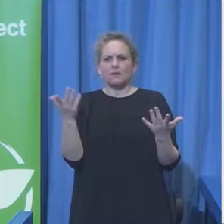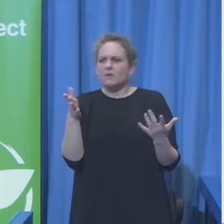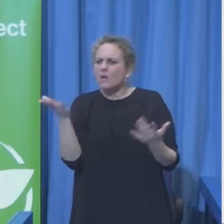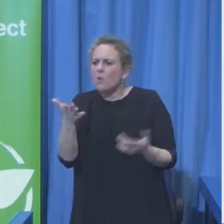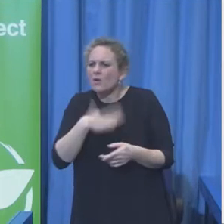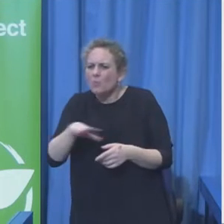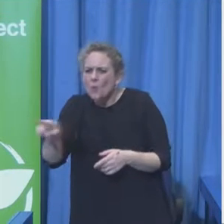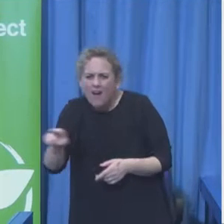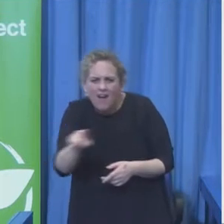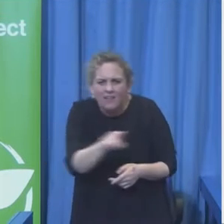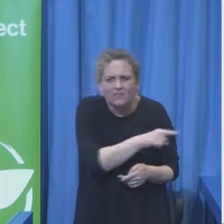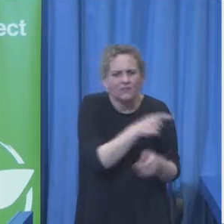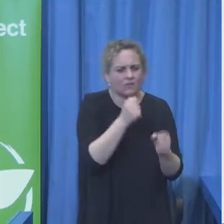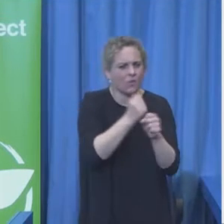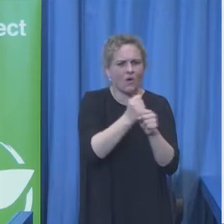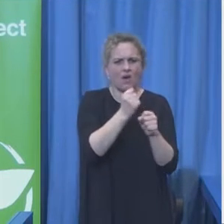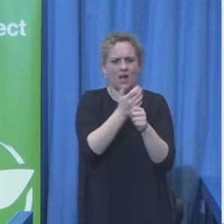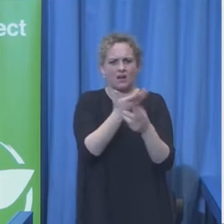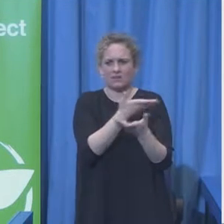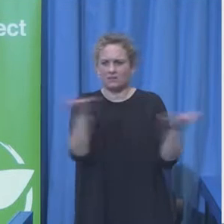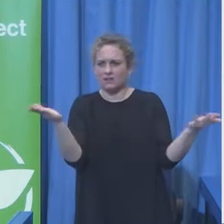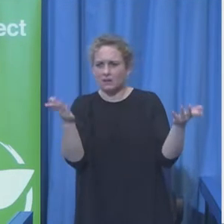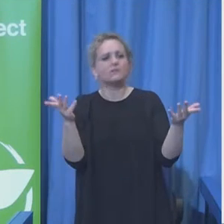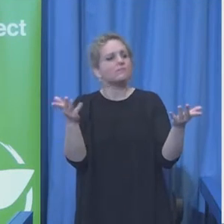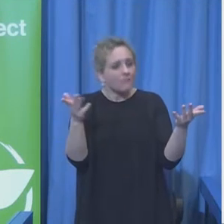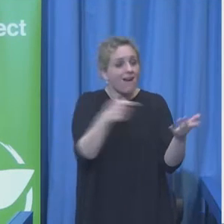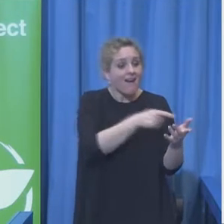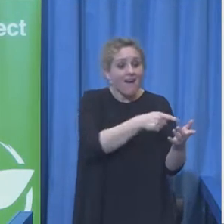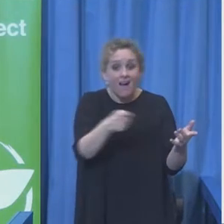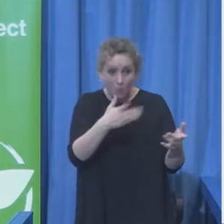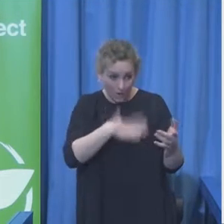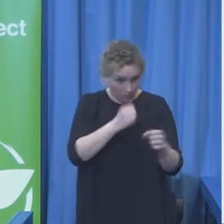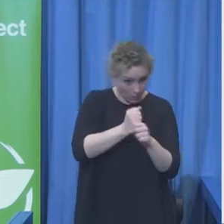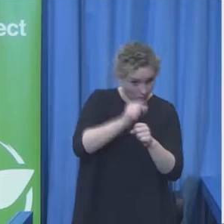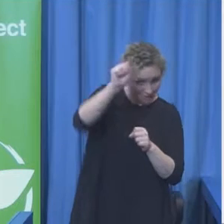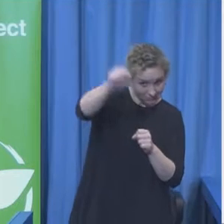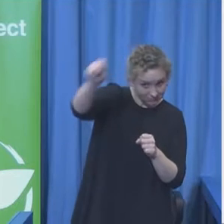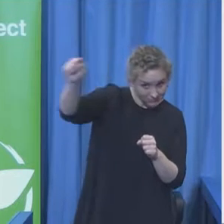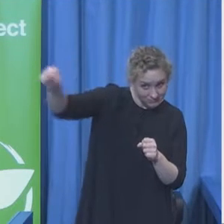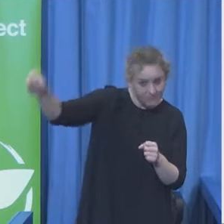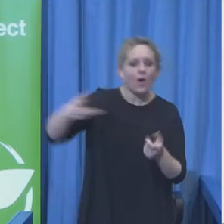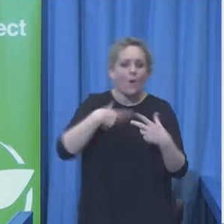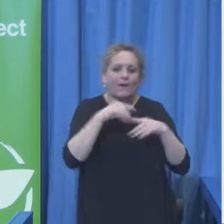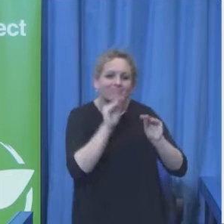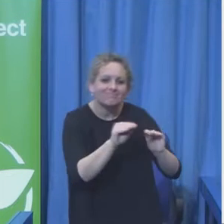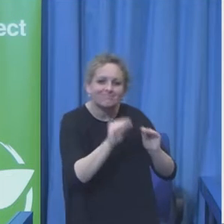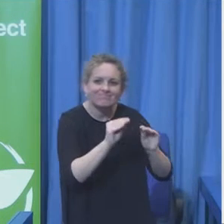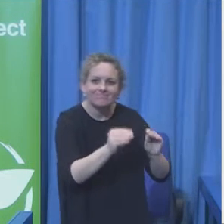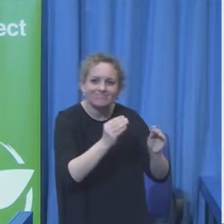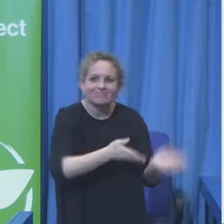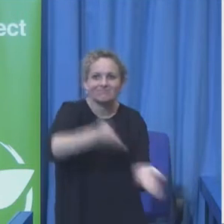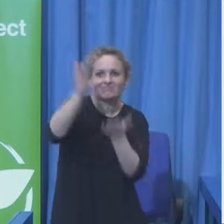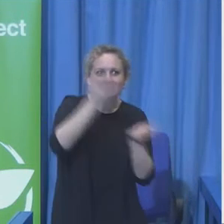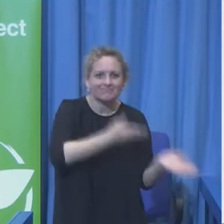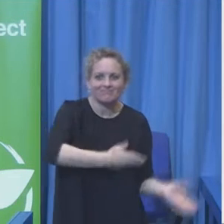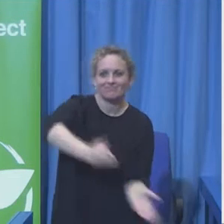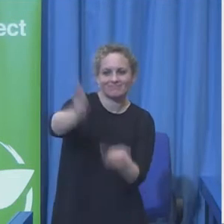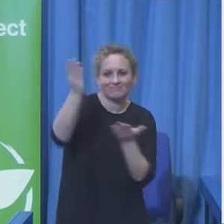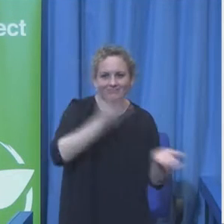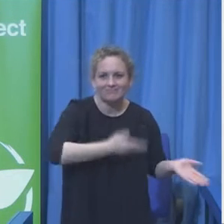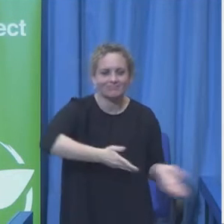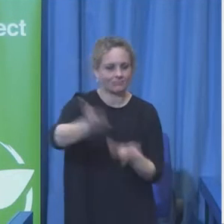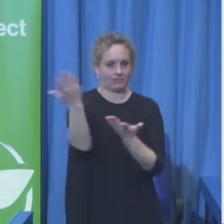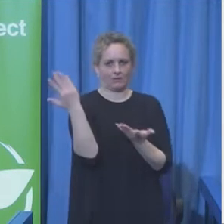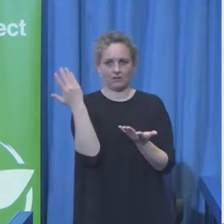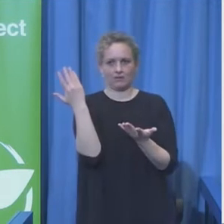and implement campaigns to educate the public about hiring persons with disabilities, supporting employers who make accommodations for their